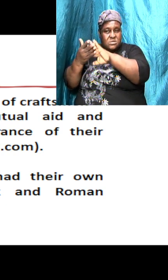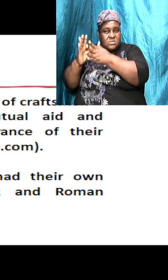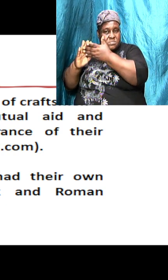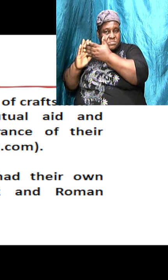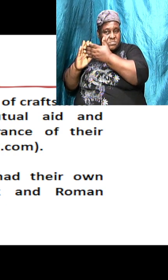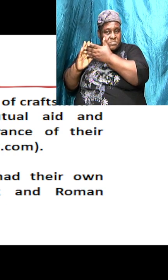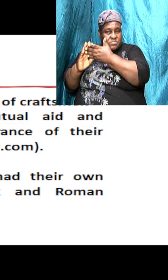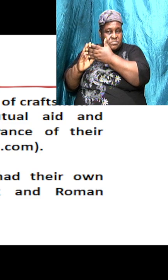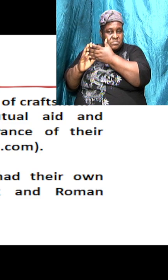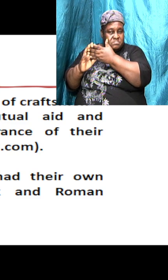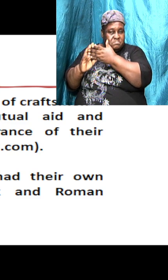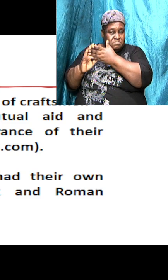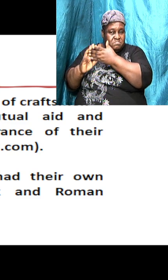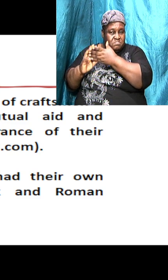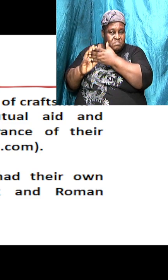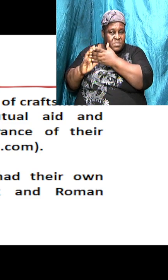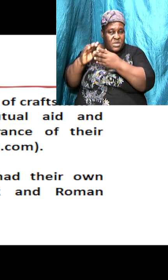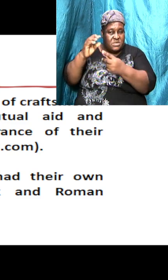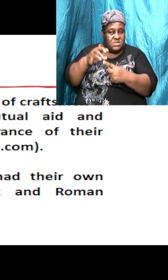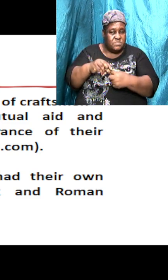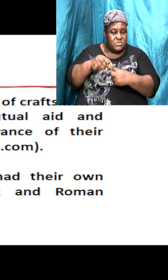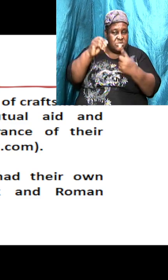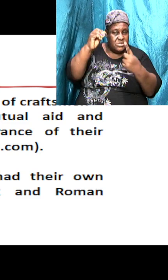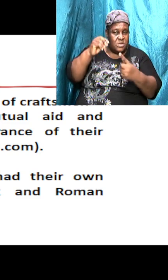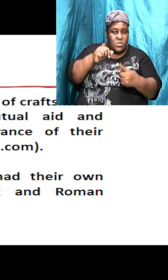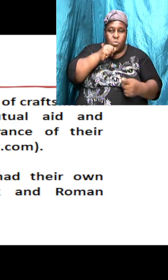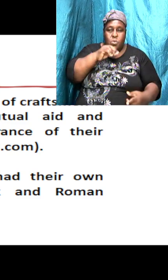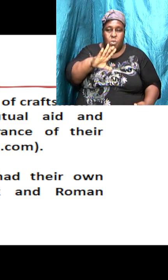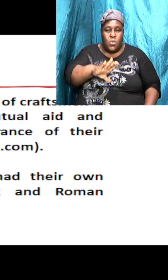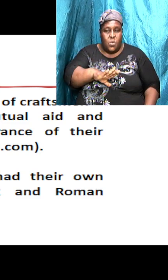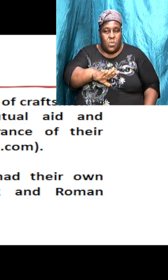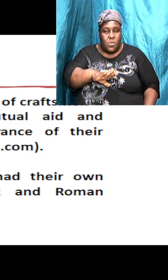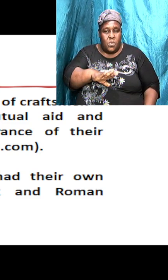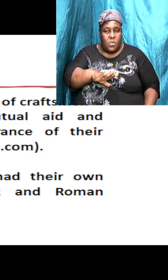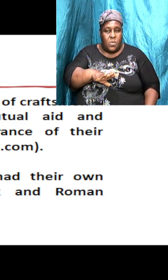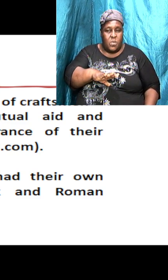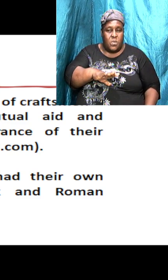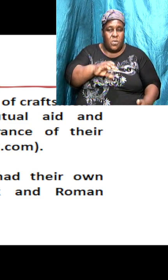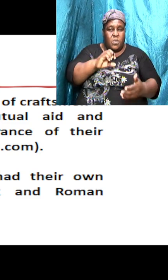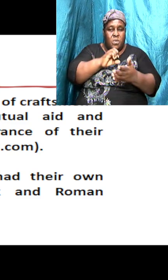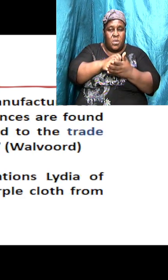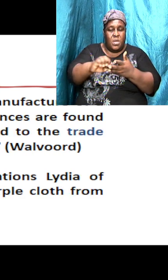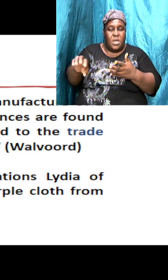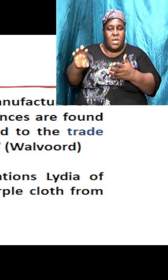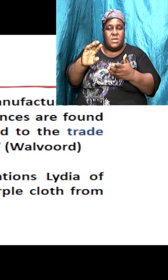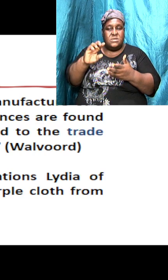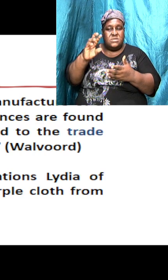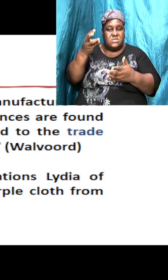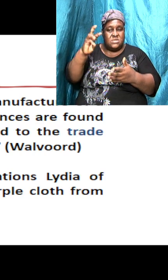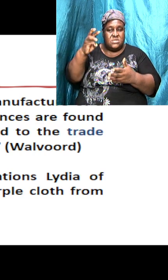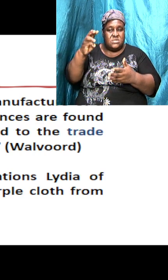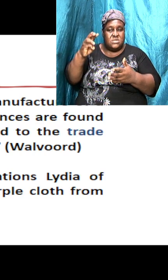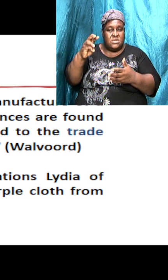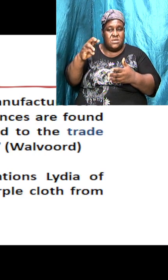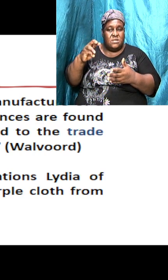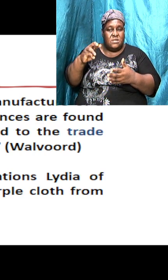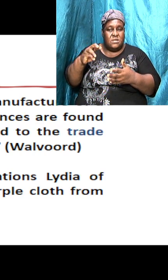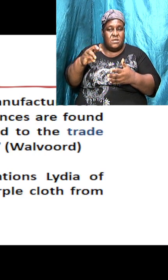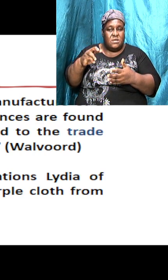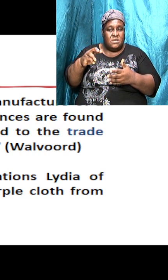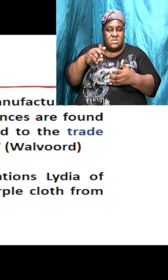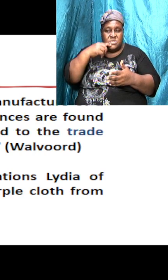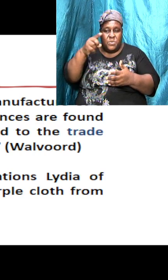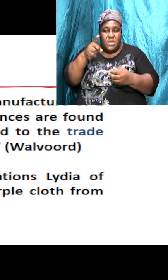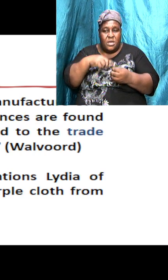city that a particular woman, and Acts chapter 16 speaks about her. You